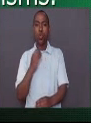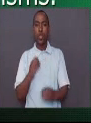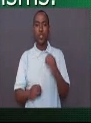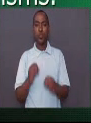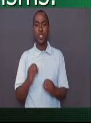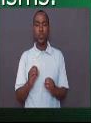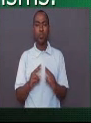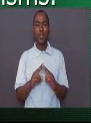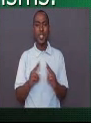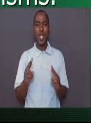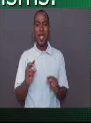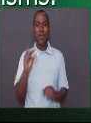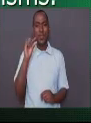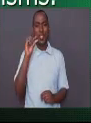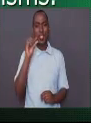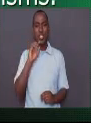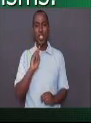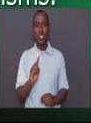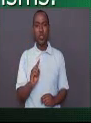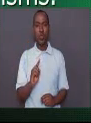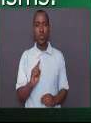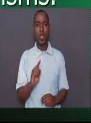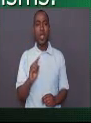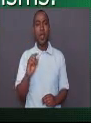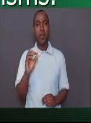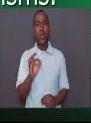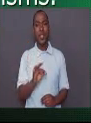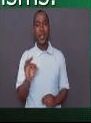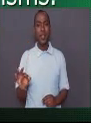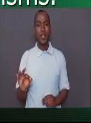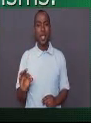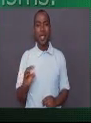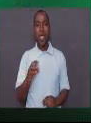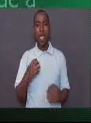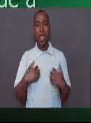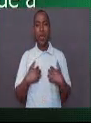than the smallest plant and animal cells.